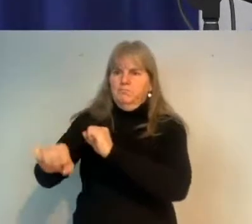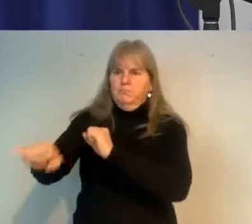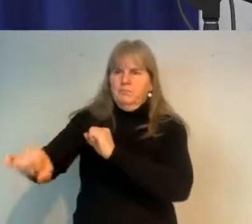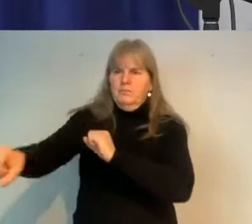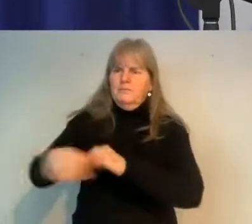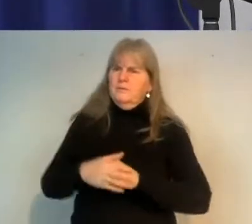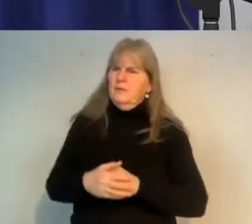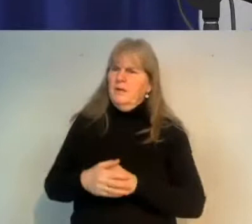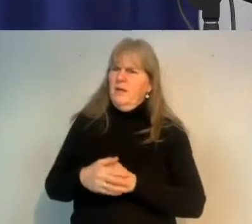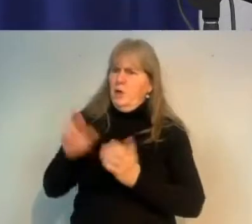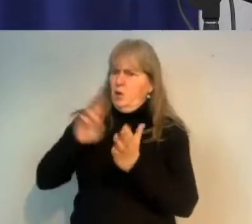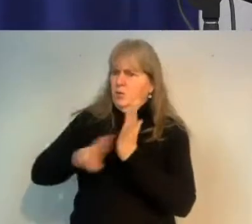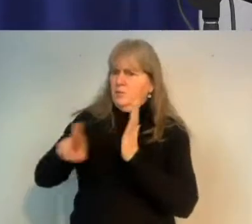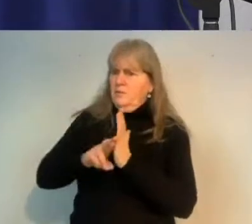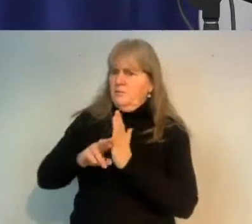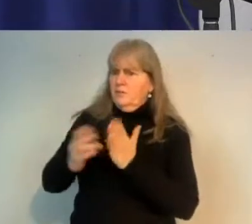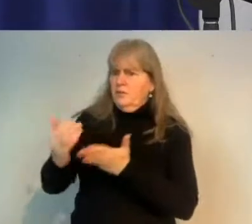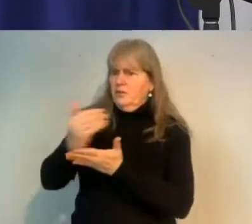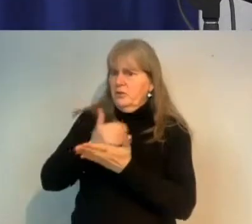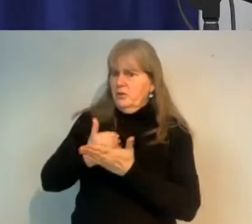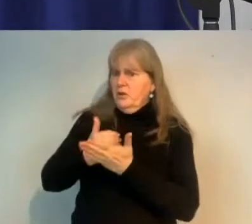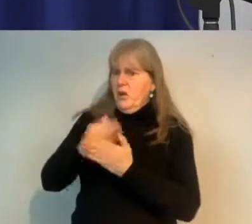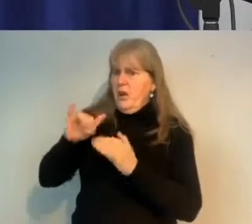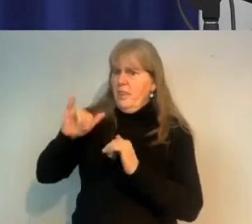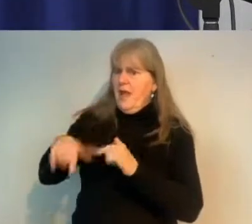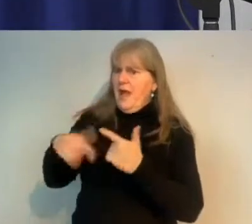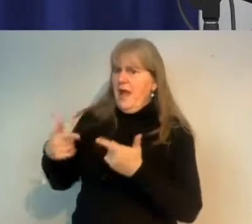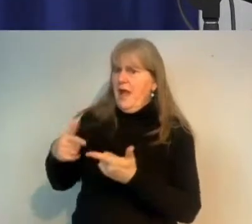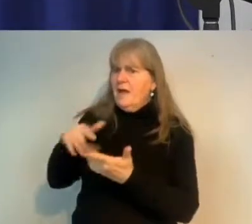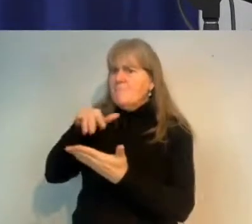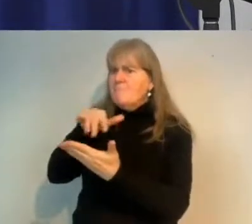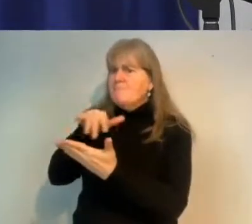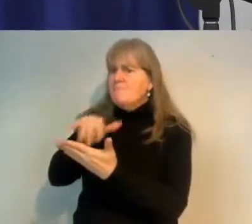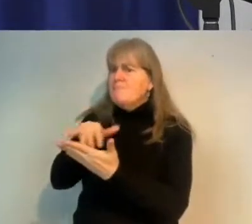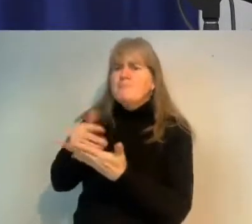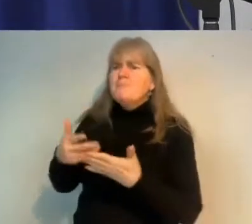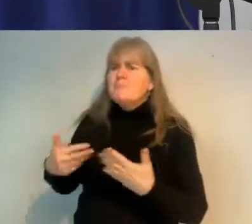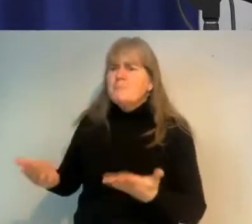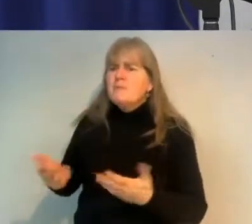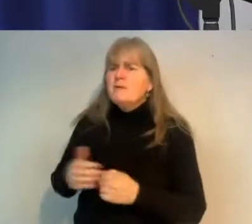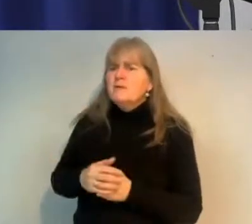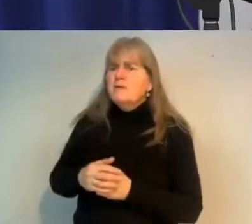government gathering on long COVID, and what can you tell us about what you found?